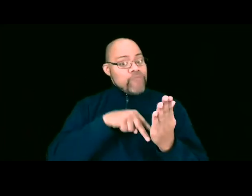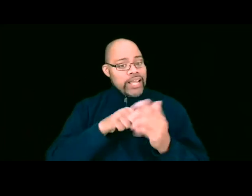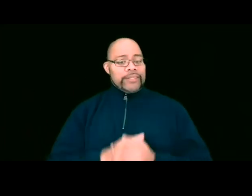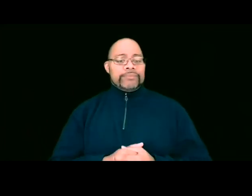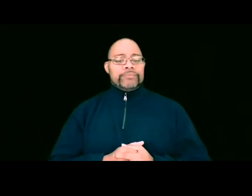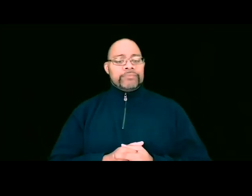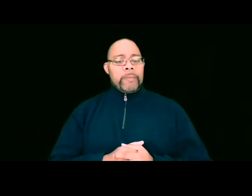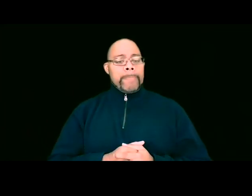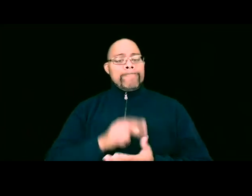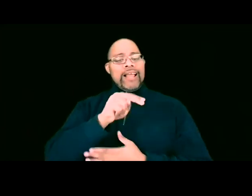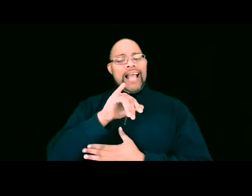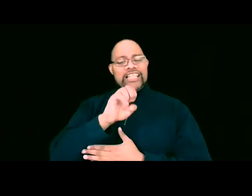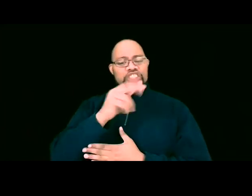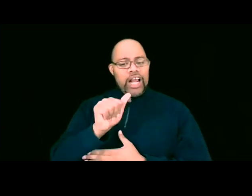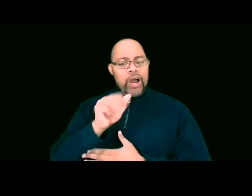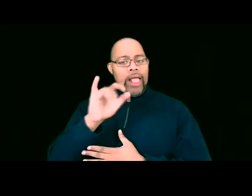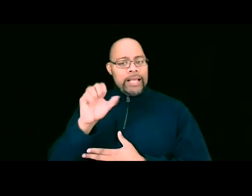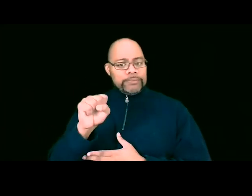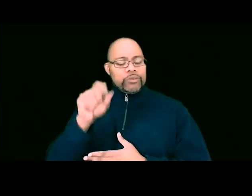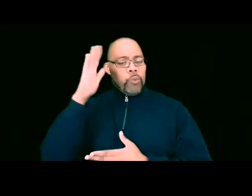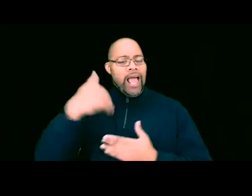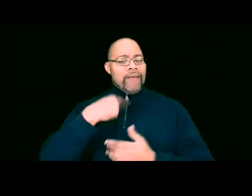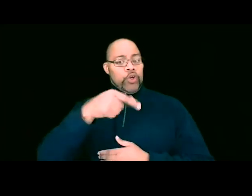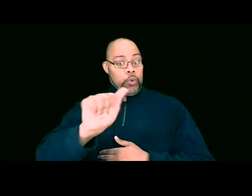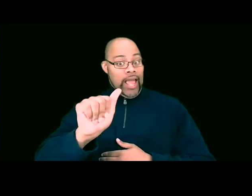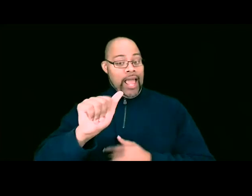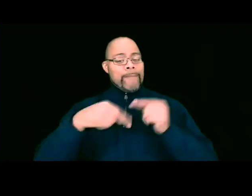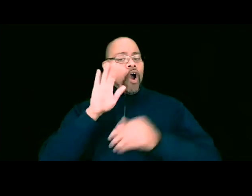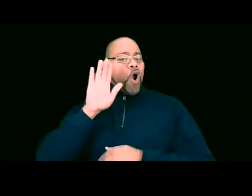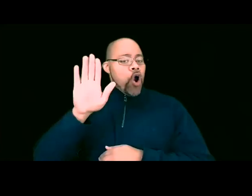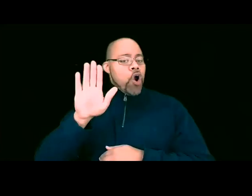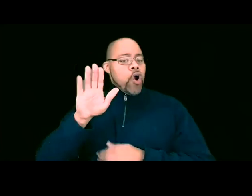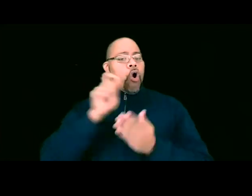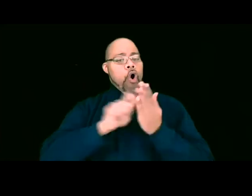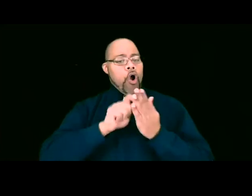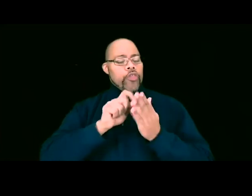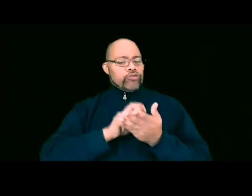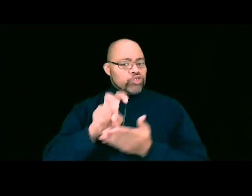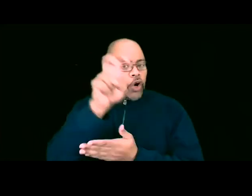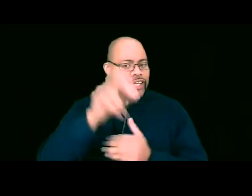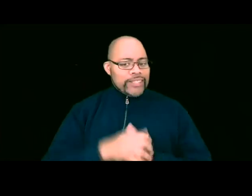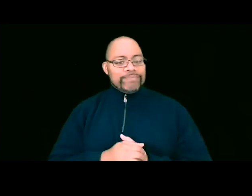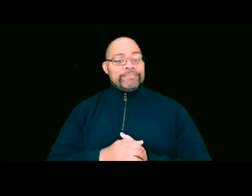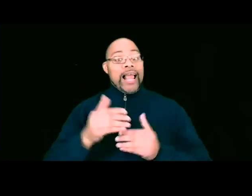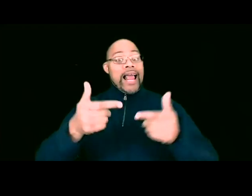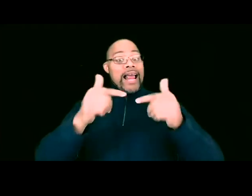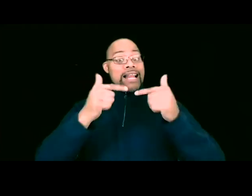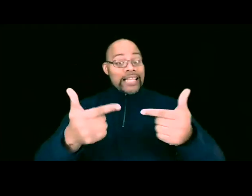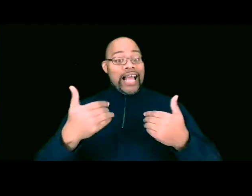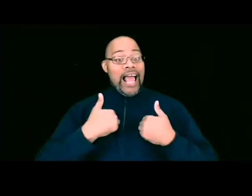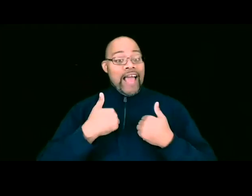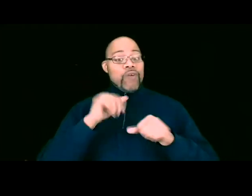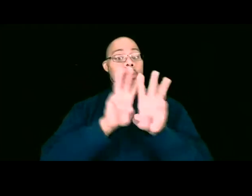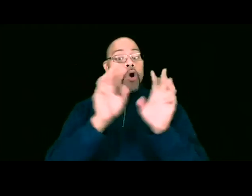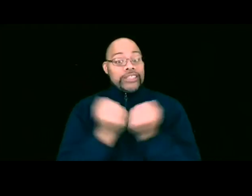and read, Nisha Williams, and she's going to have a Q&A about her author journey. Up next,